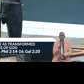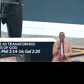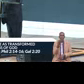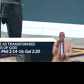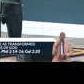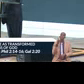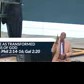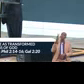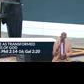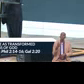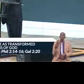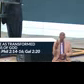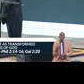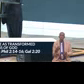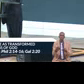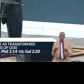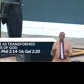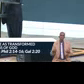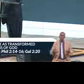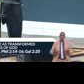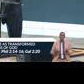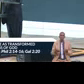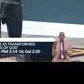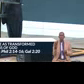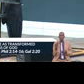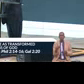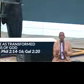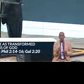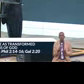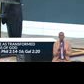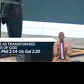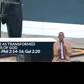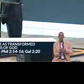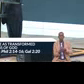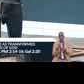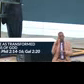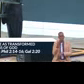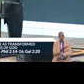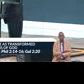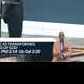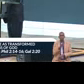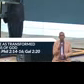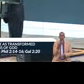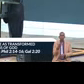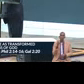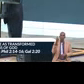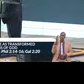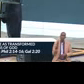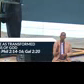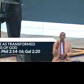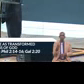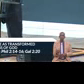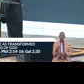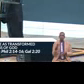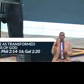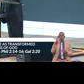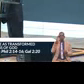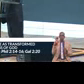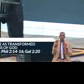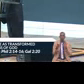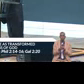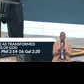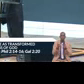sons of God. The position of transformed sons of God. The